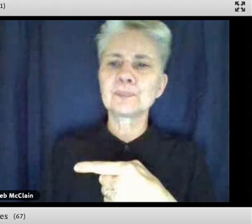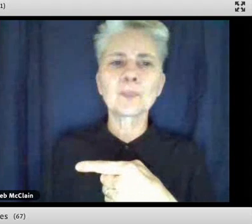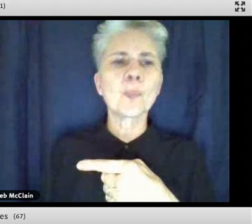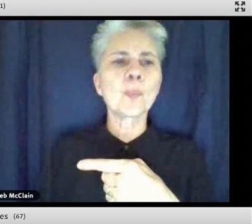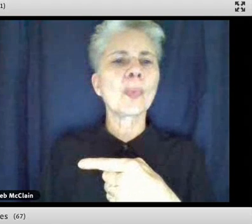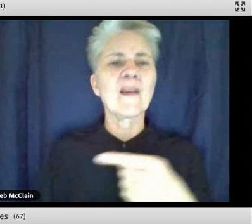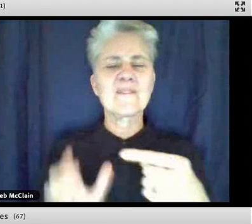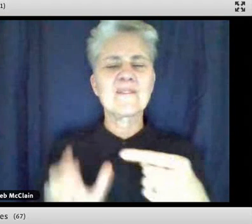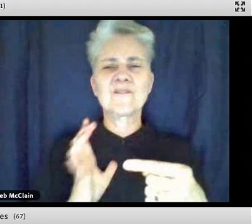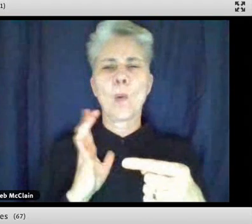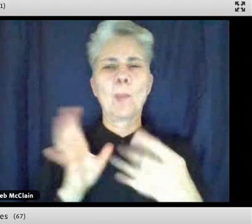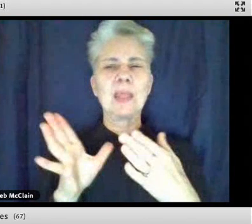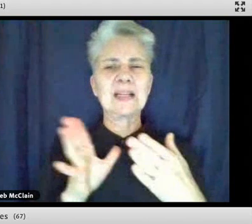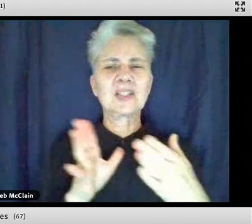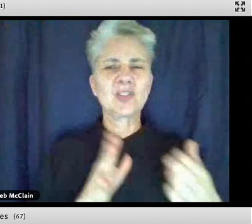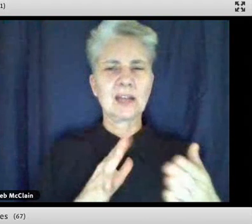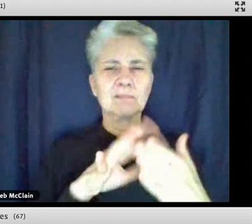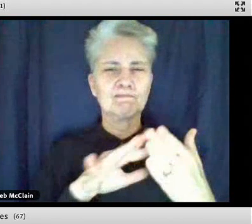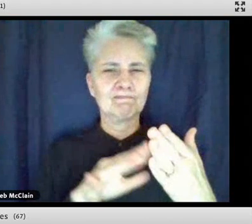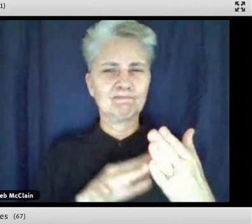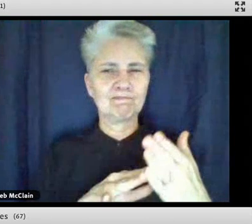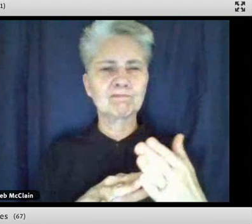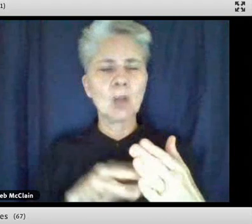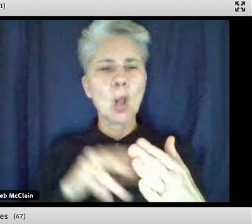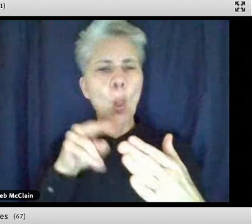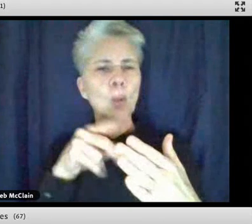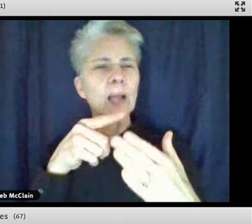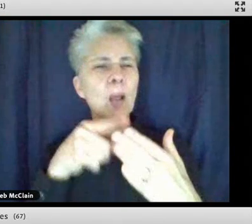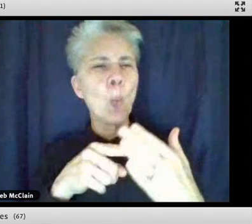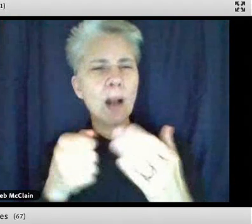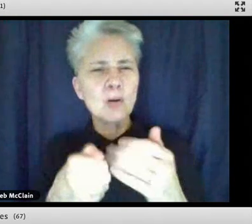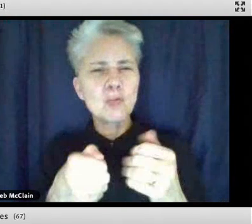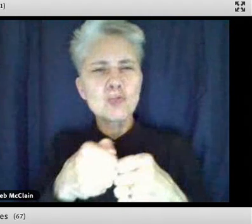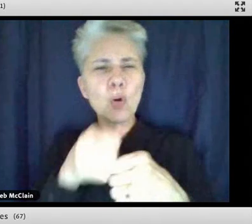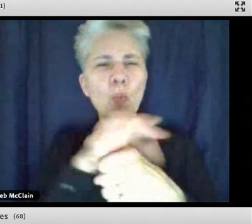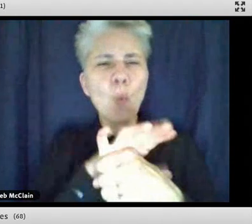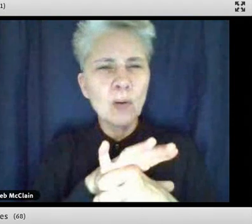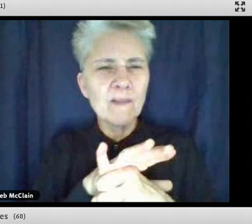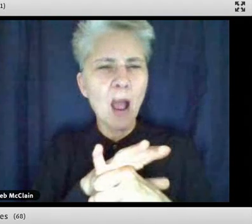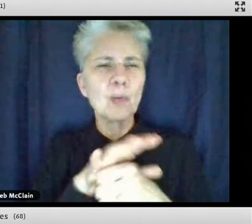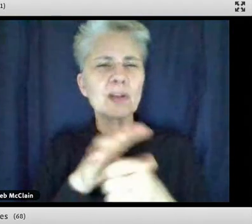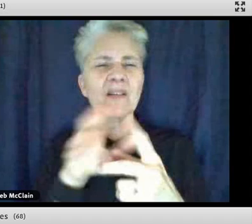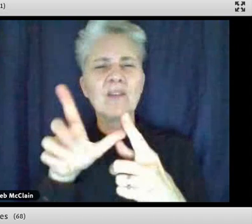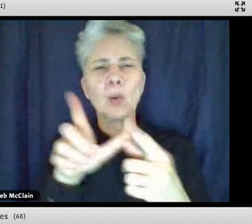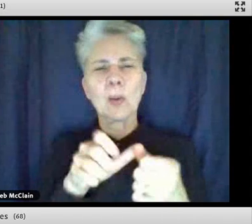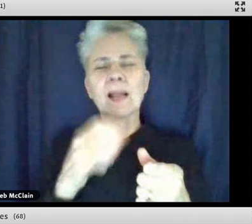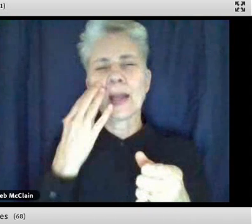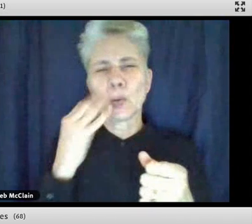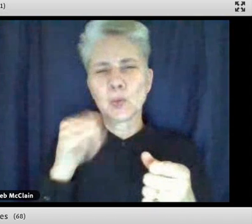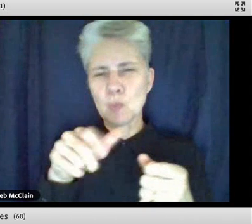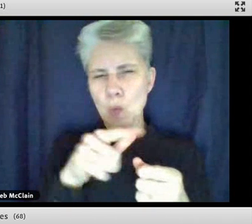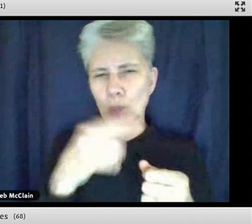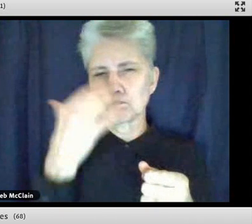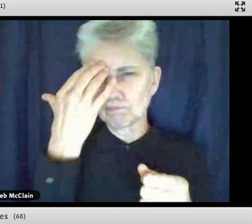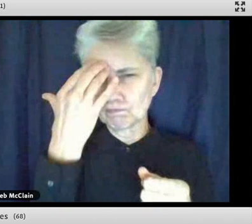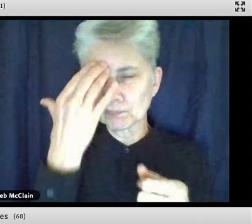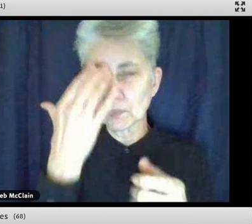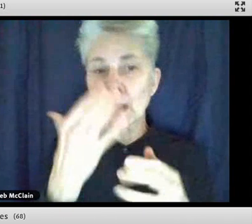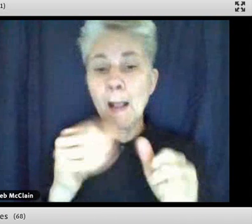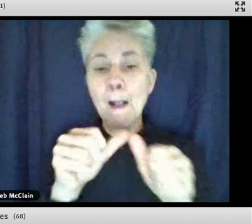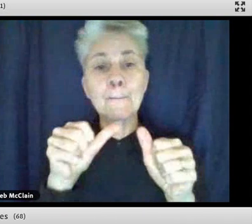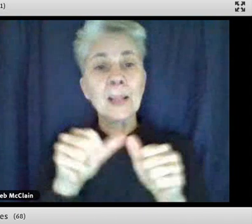the formal agenda here. We're going to look at what is coronavirus, review it very quickly. I'm sure everybody's aware of it. Some sites